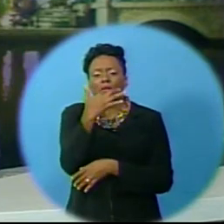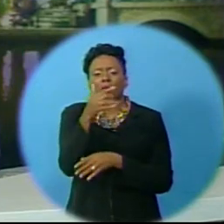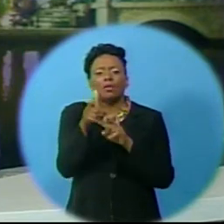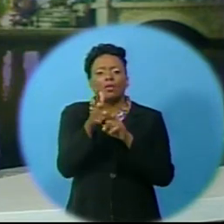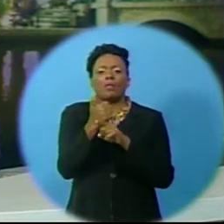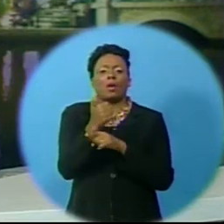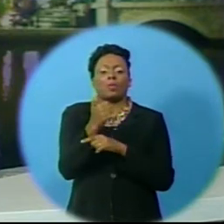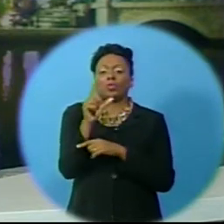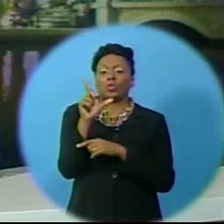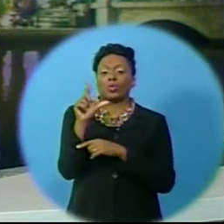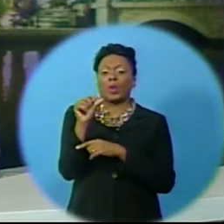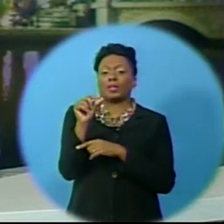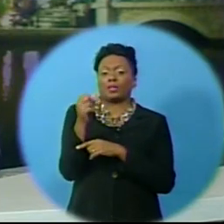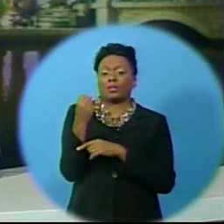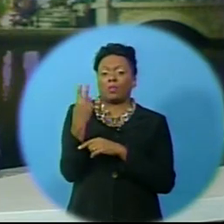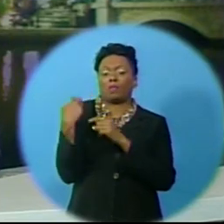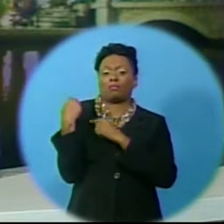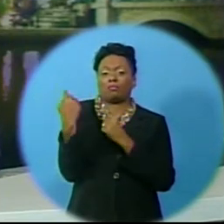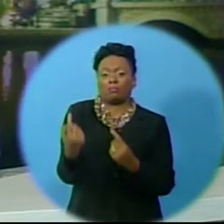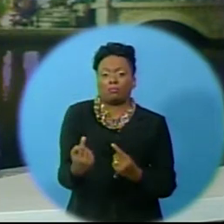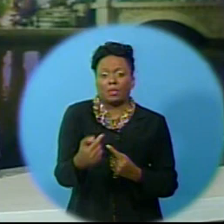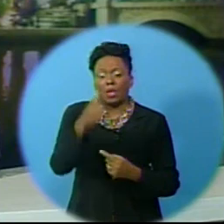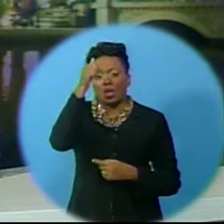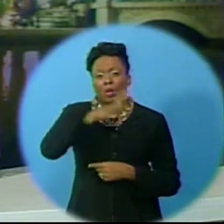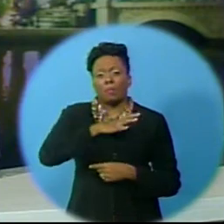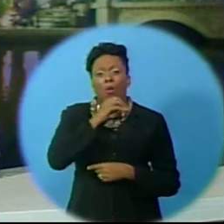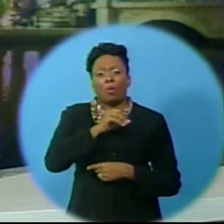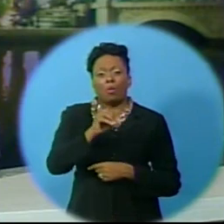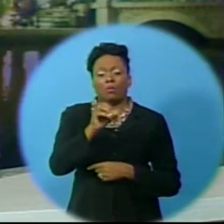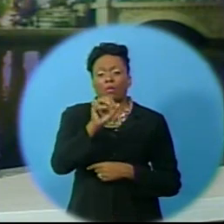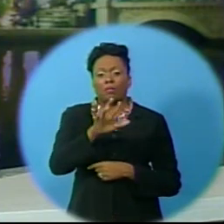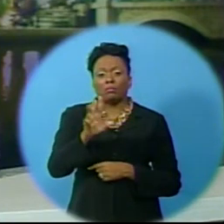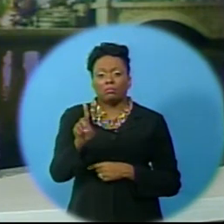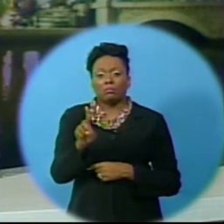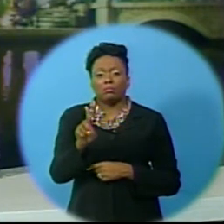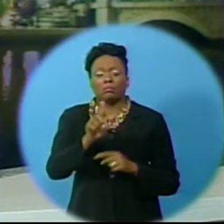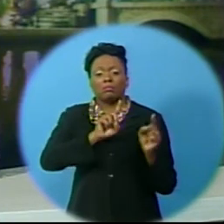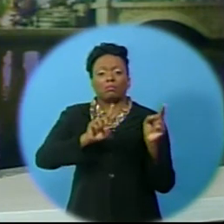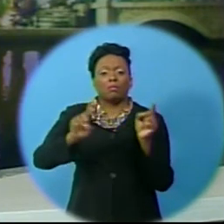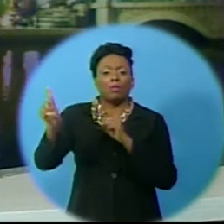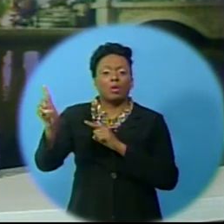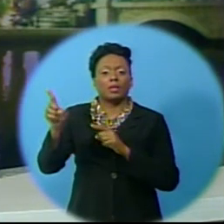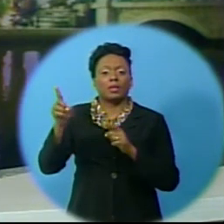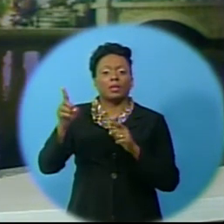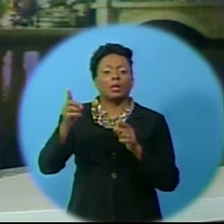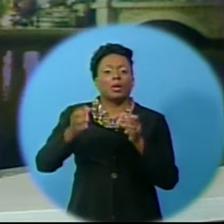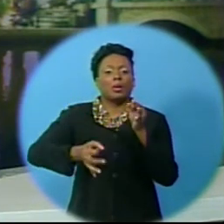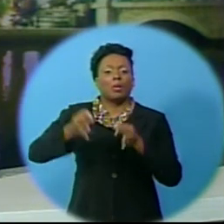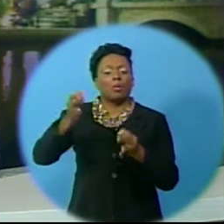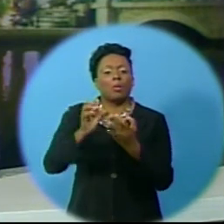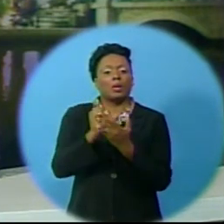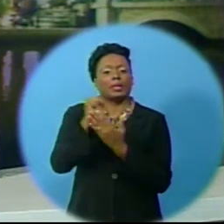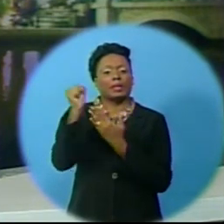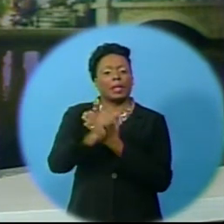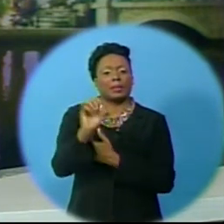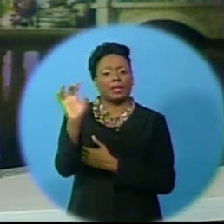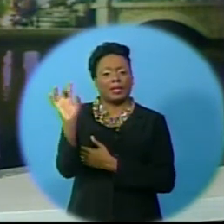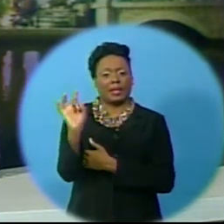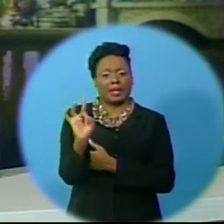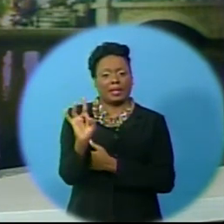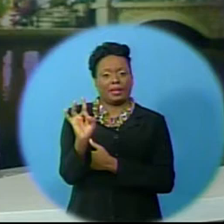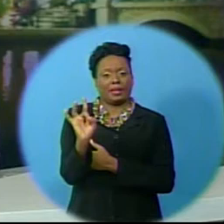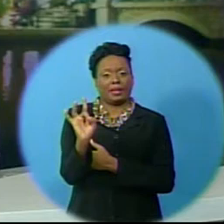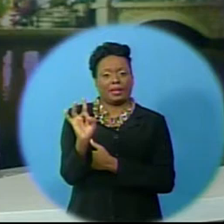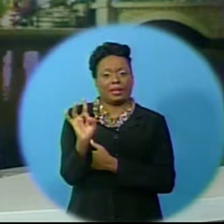2012. 51-year-old Gregory Rudolph Grandison from Prout will appear at the District D Magistrates Court on September 8th